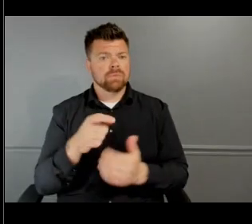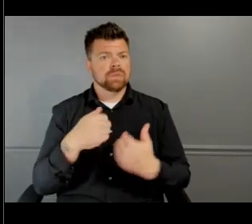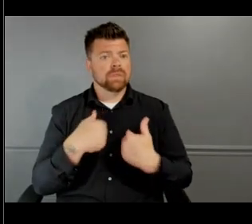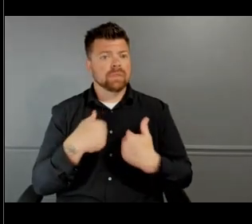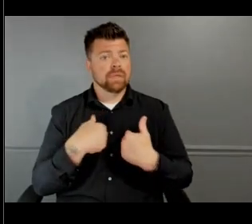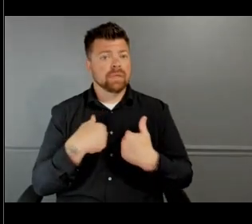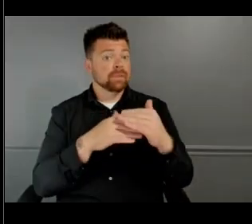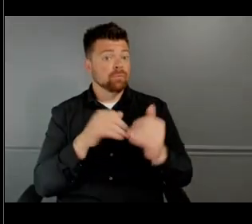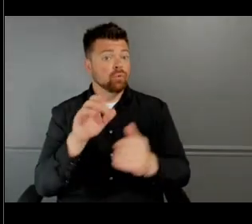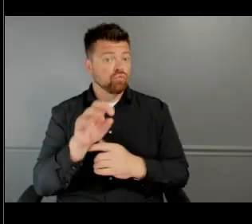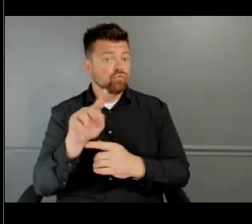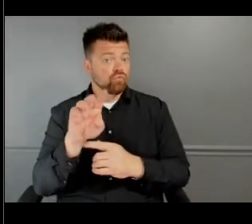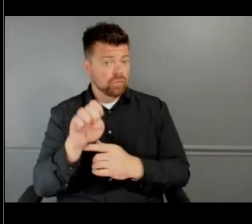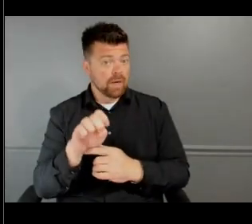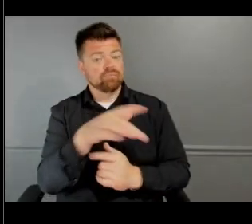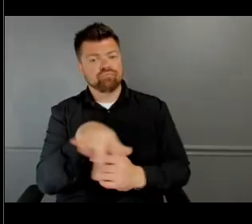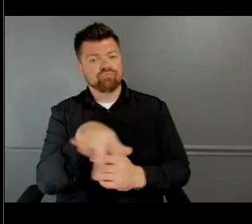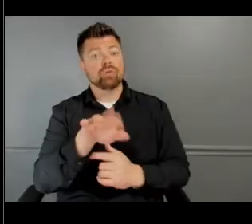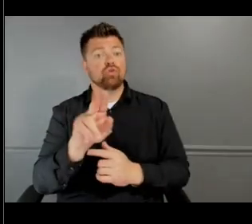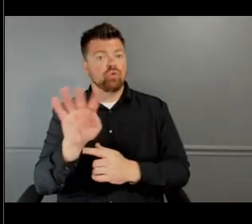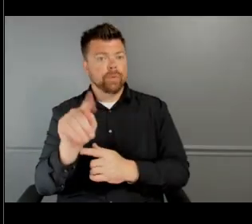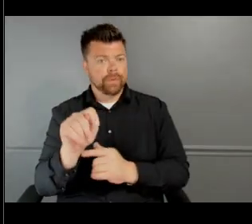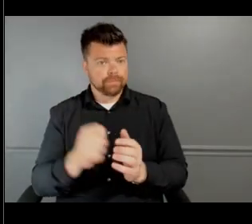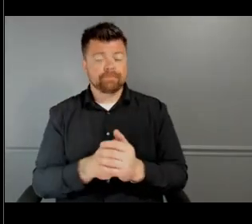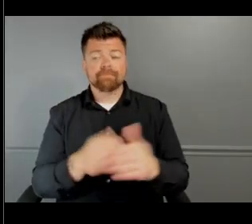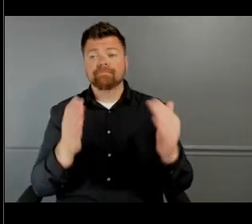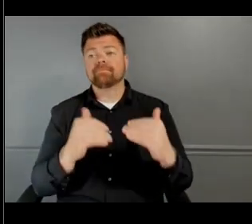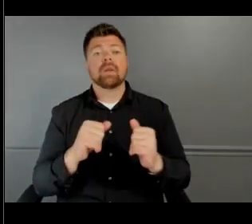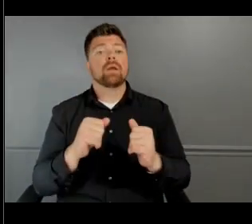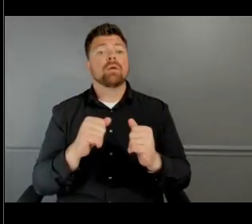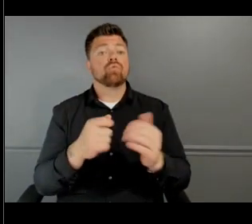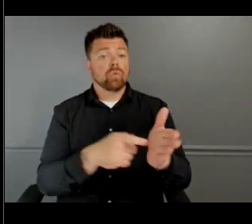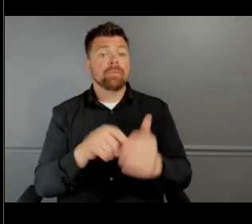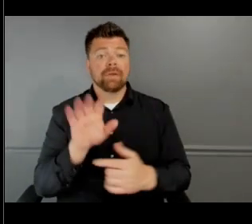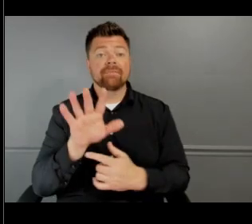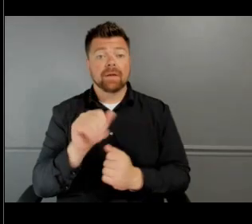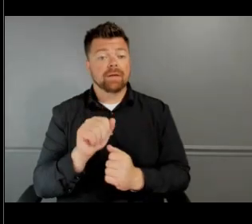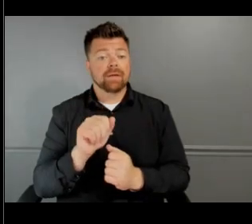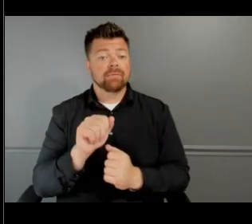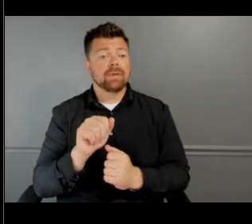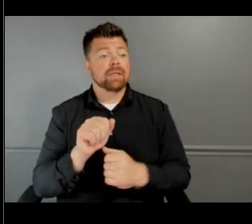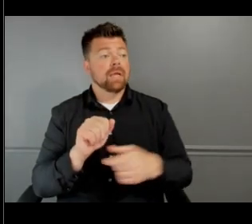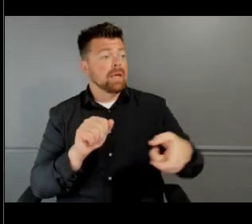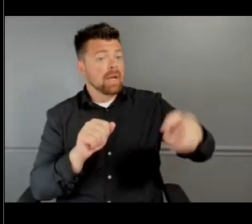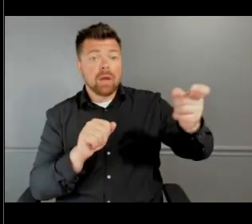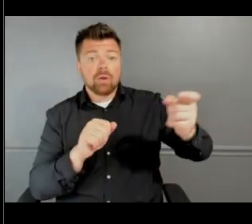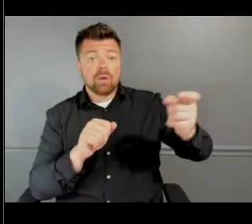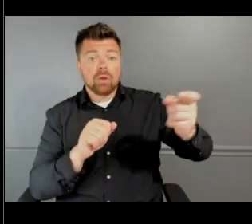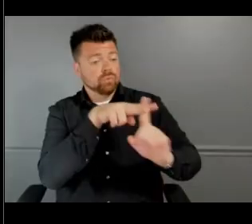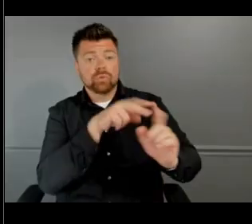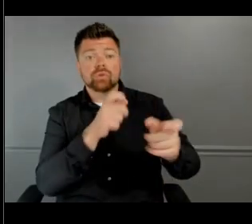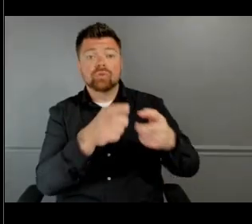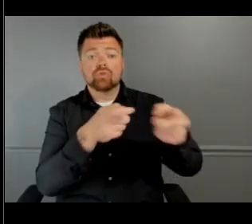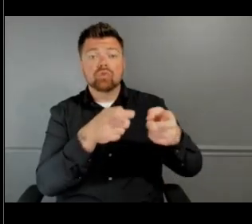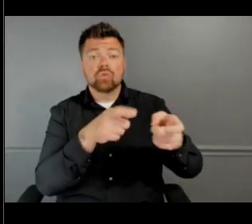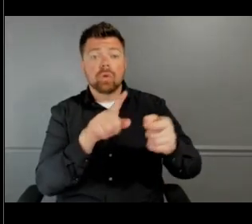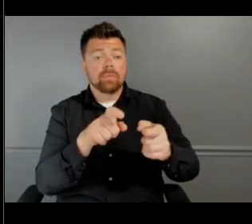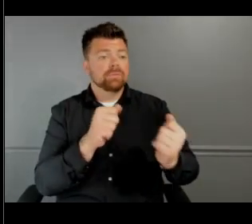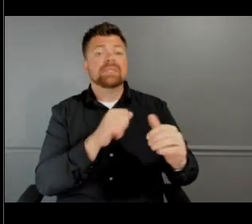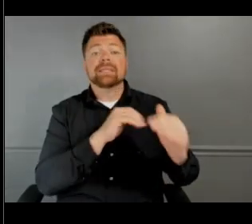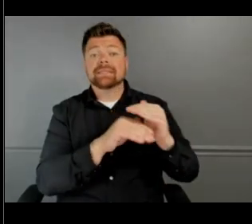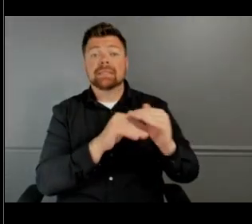route within the unit, and requirement 5, the outlets, switches, and controls must be in